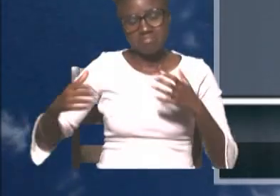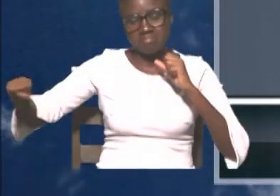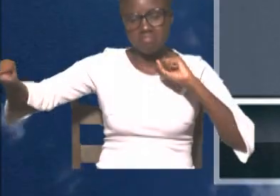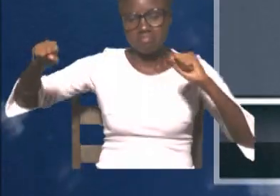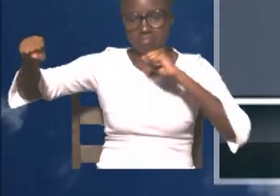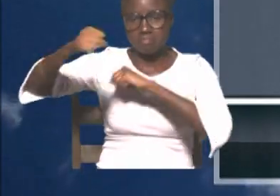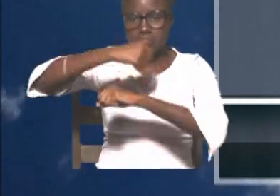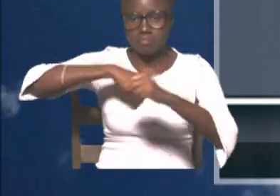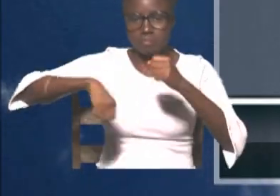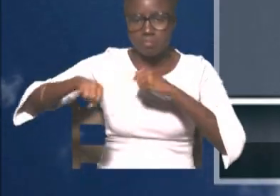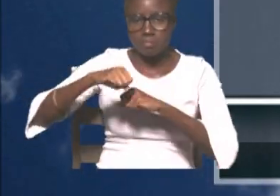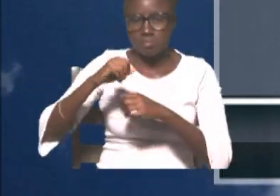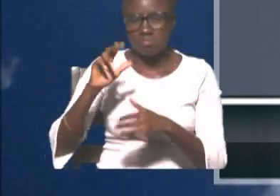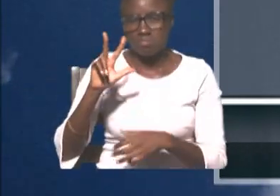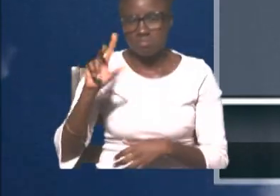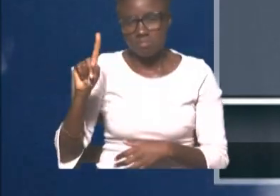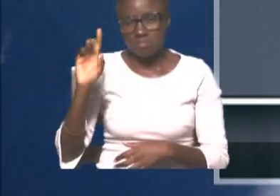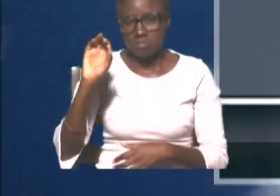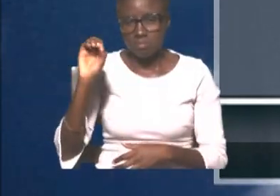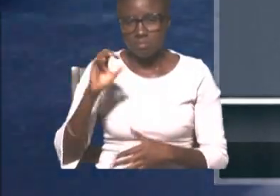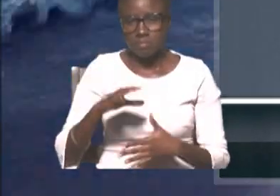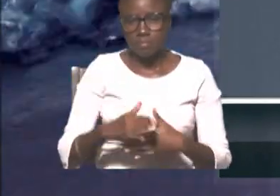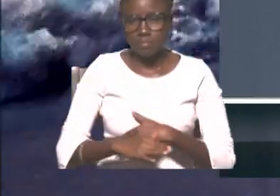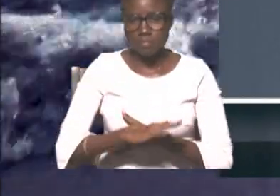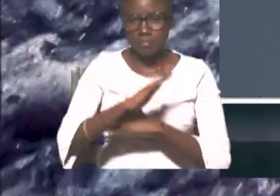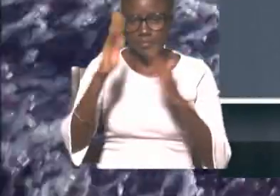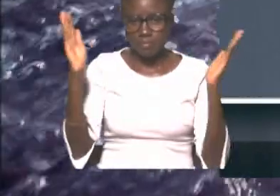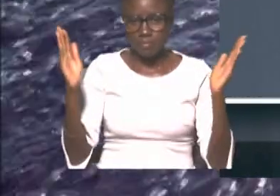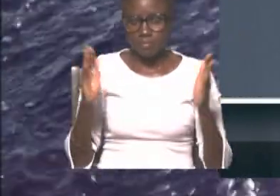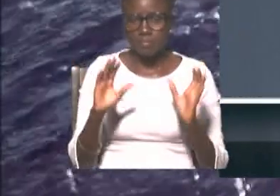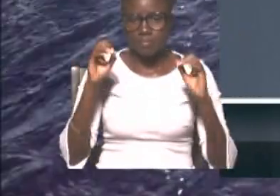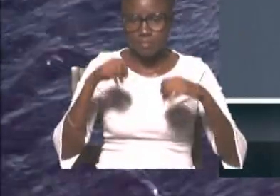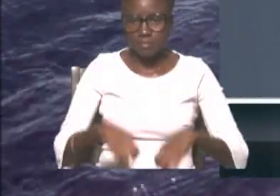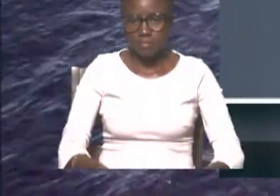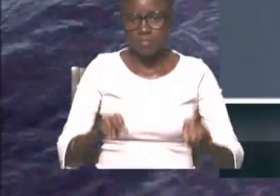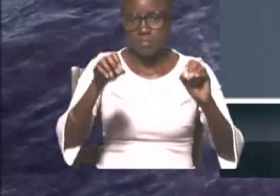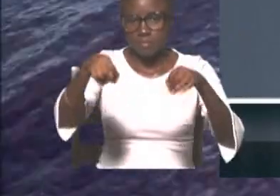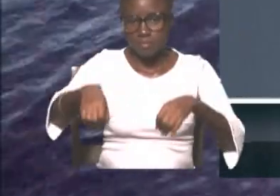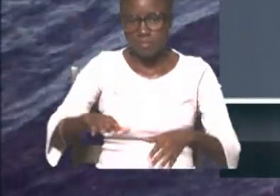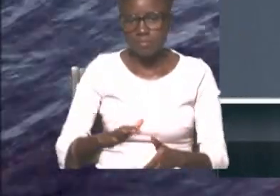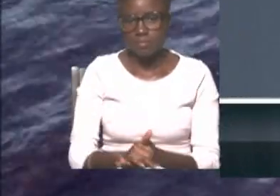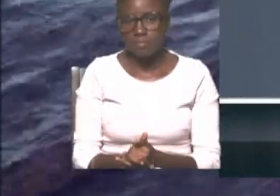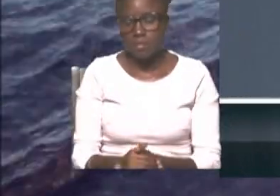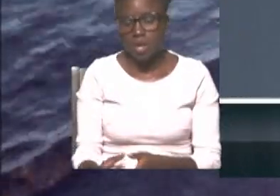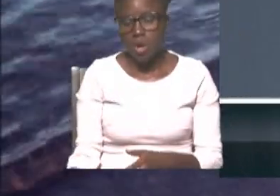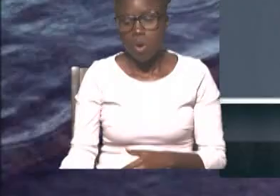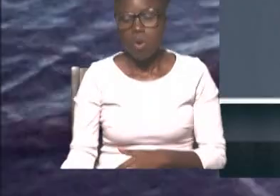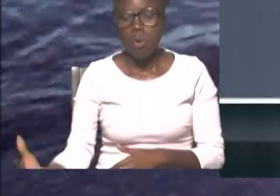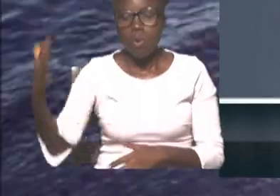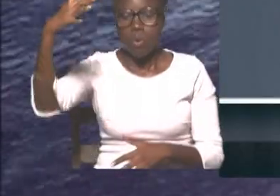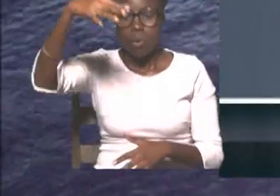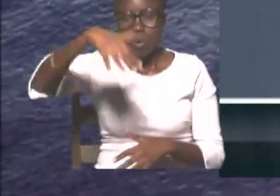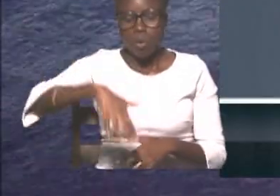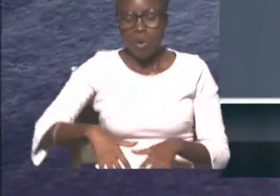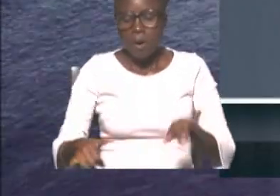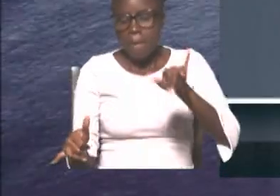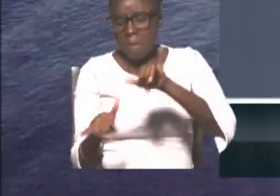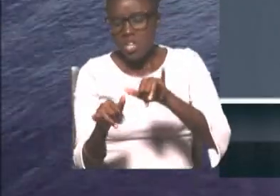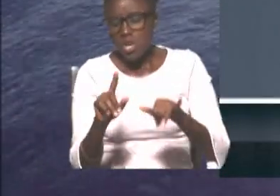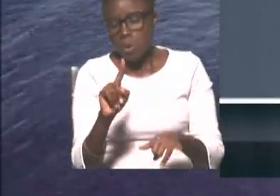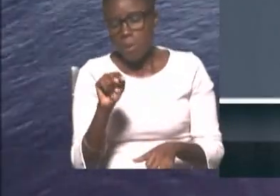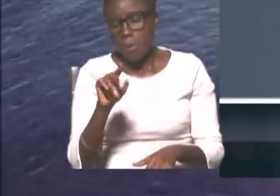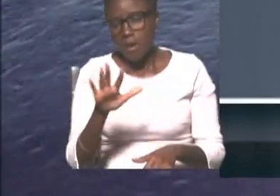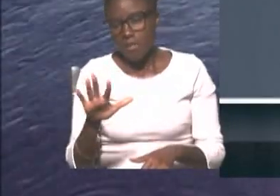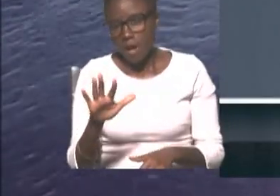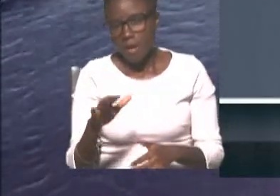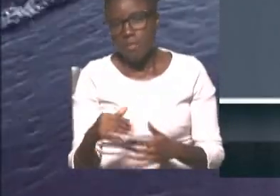and a daytime high of around 31 degrees. Marine conditions remain moderate, with wave heights up to 2 meters in open waters and below 1